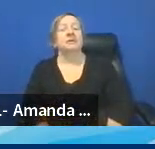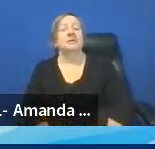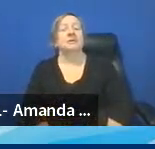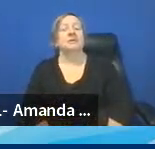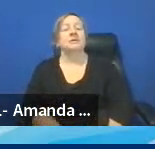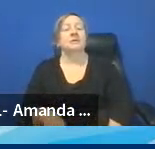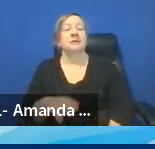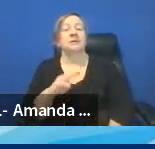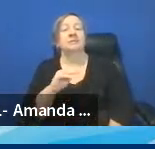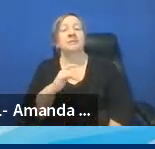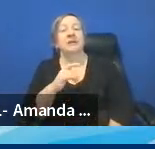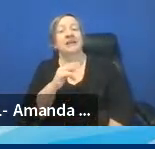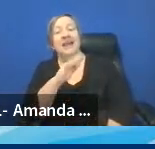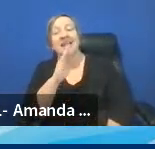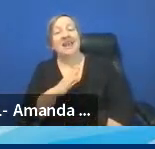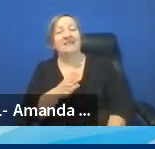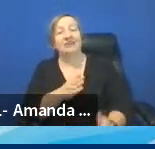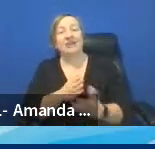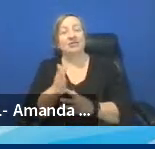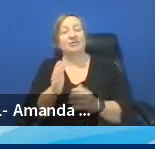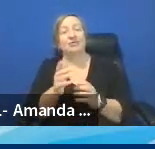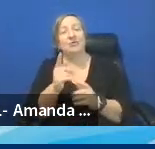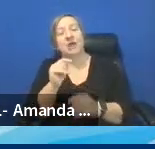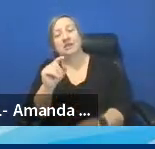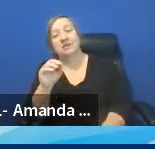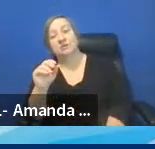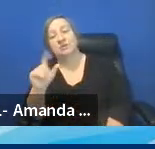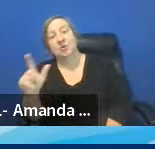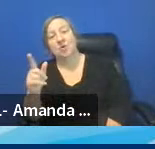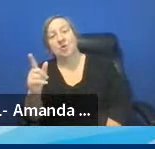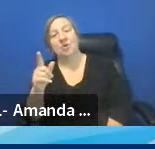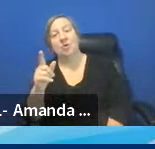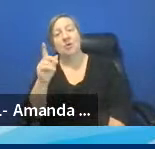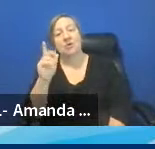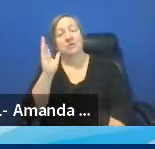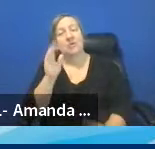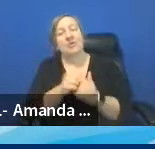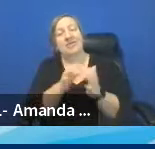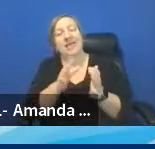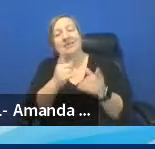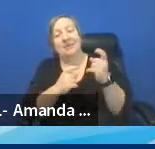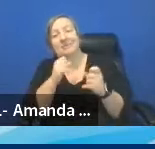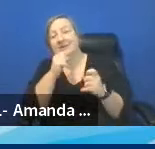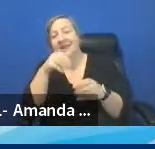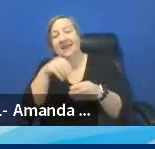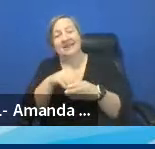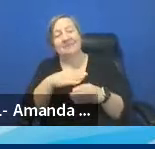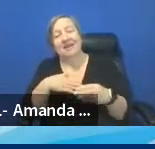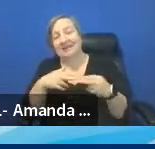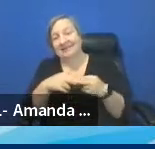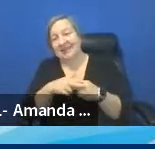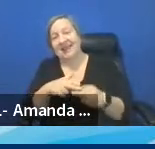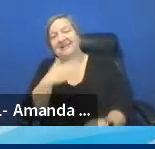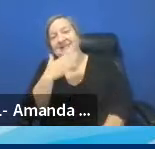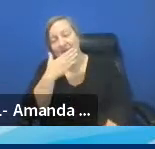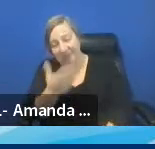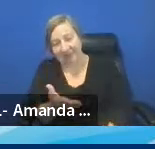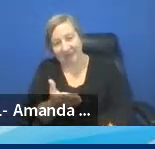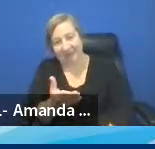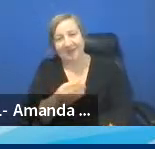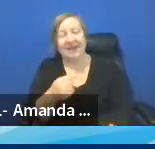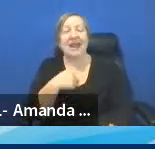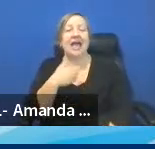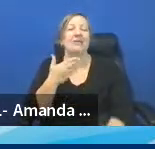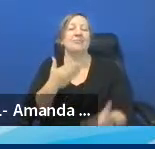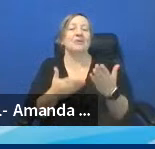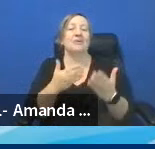I never get through a tolling presentation without that question, but it was not in my slides, so thank you. And I